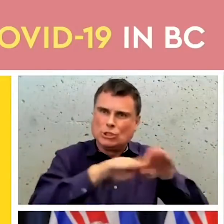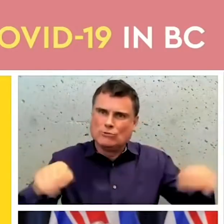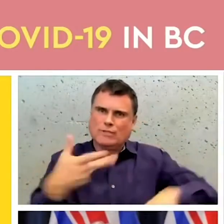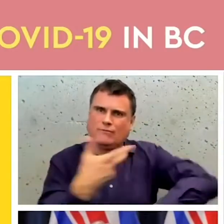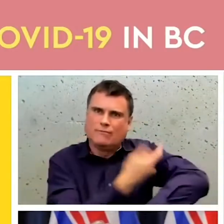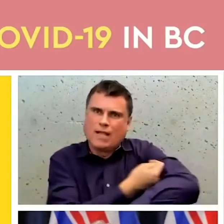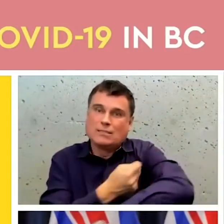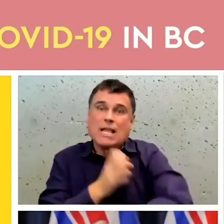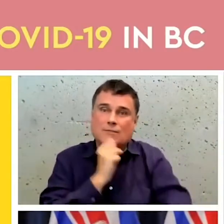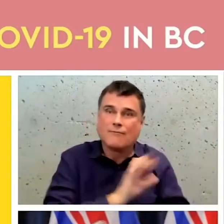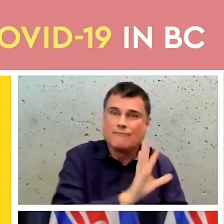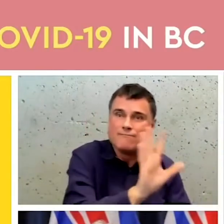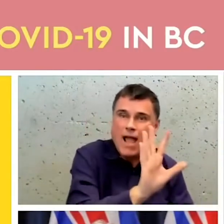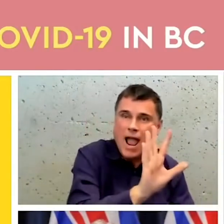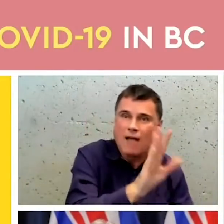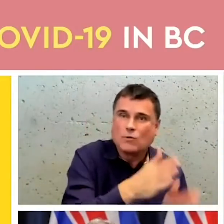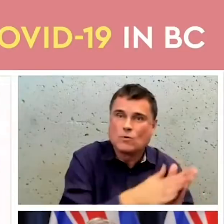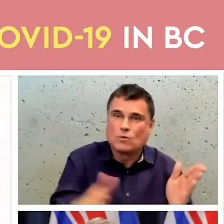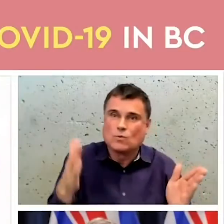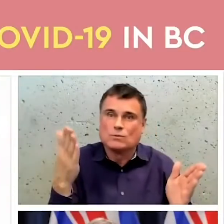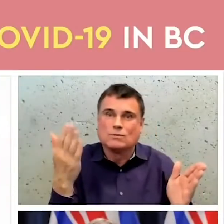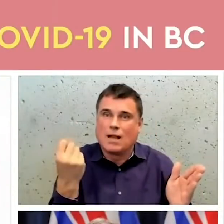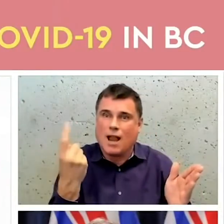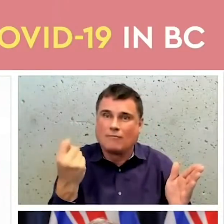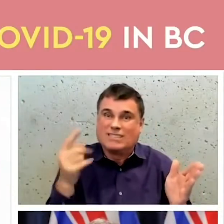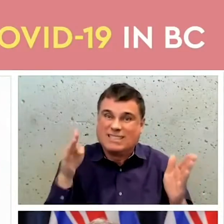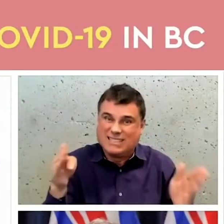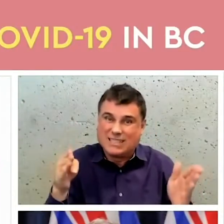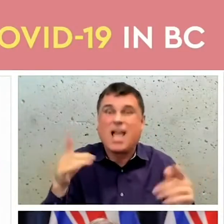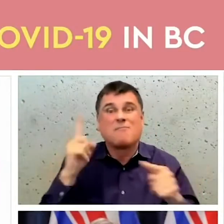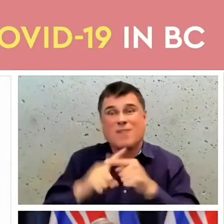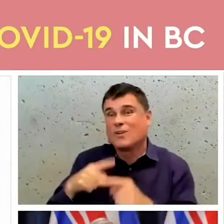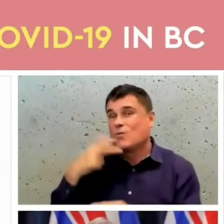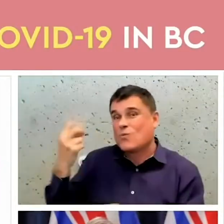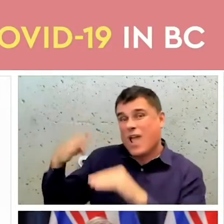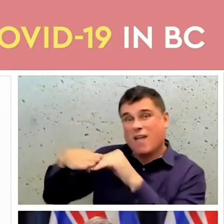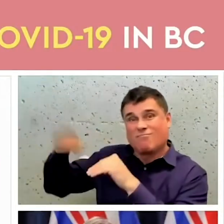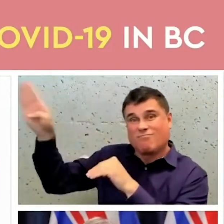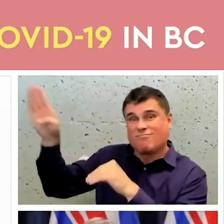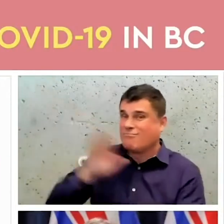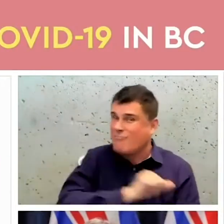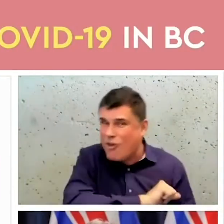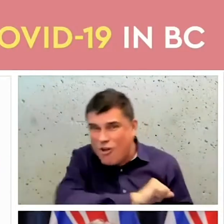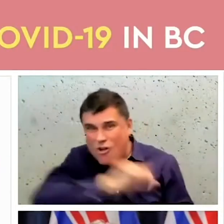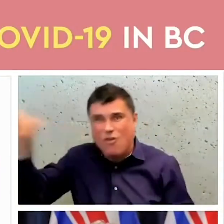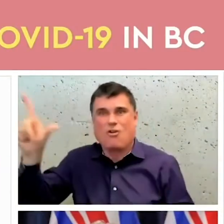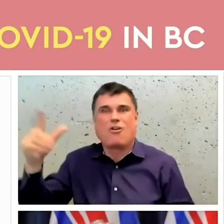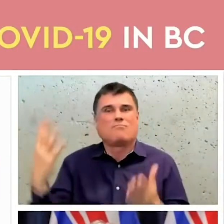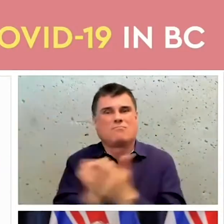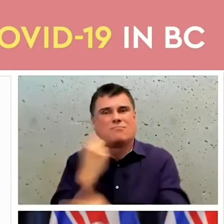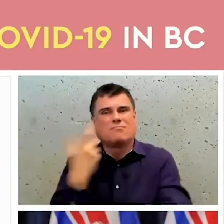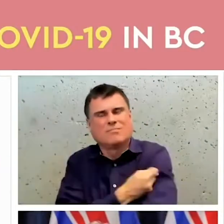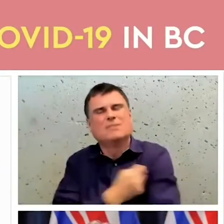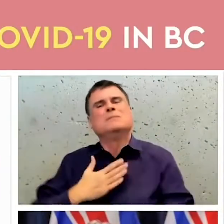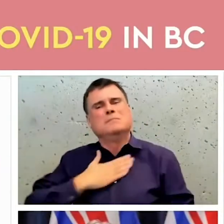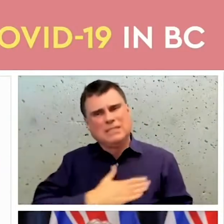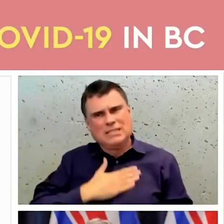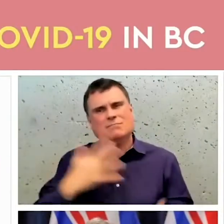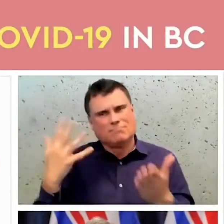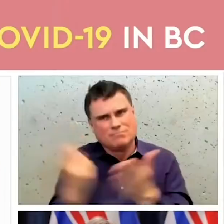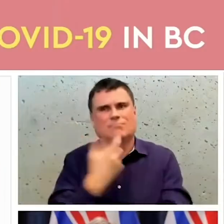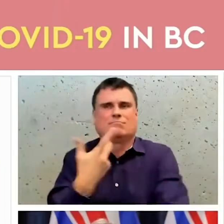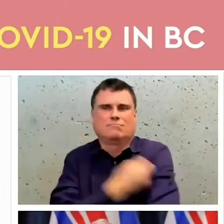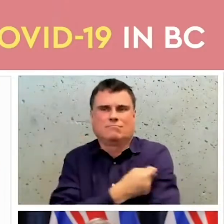unvaccinated. And, at the end of the day, there are many, many resources for our parents to